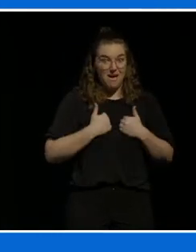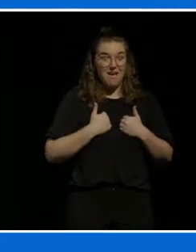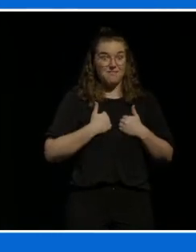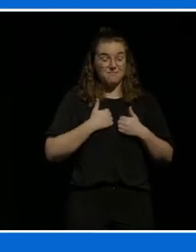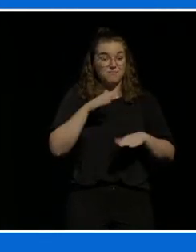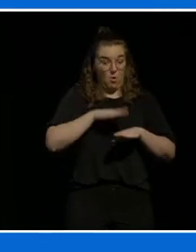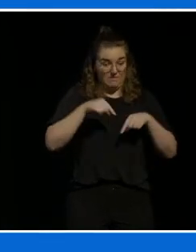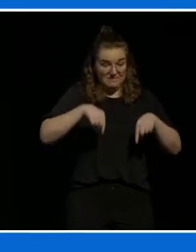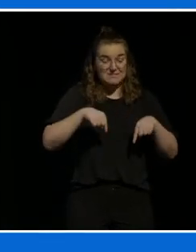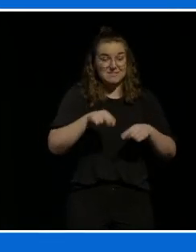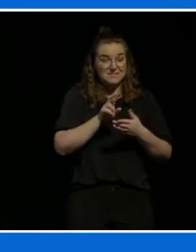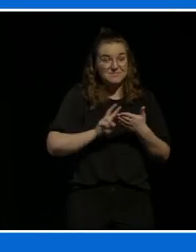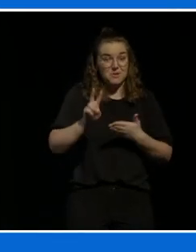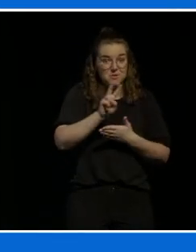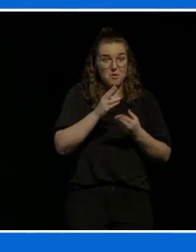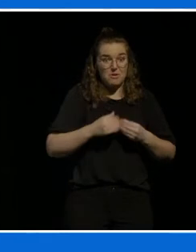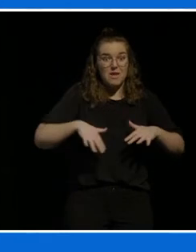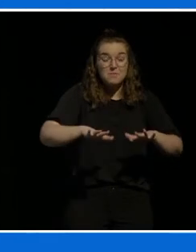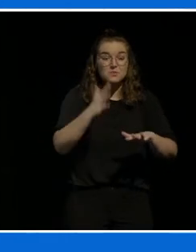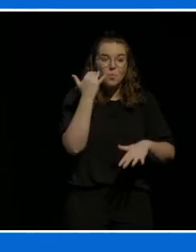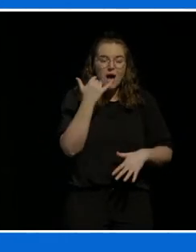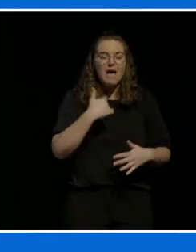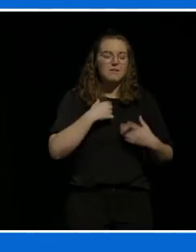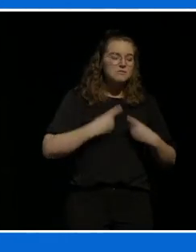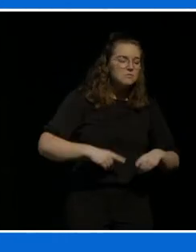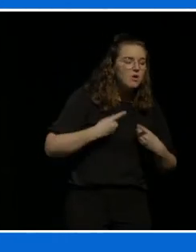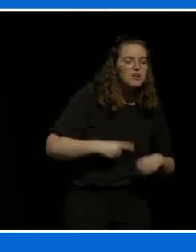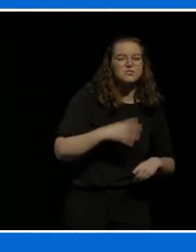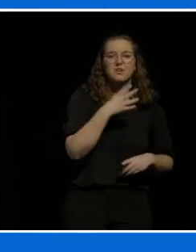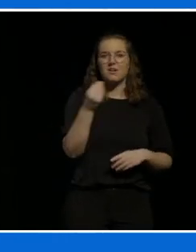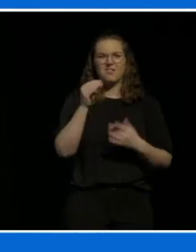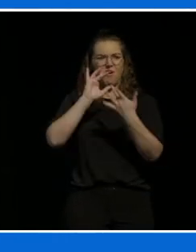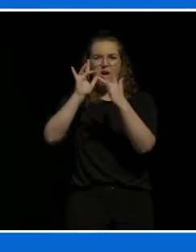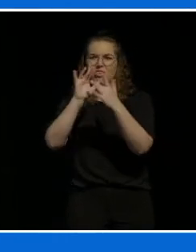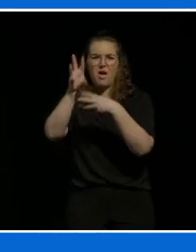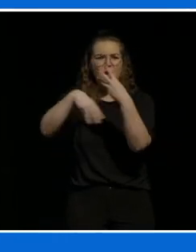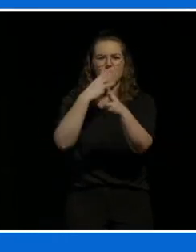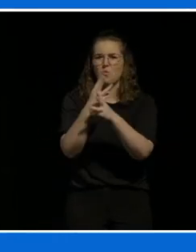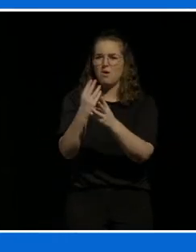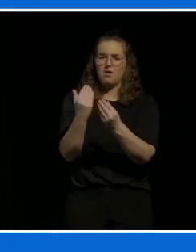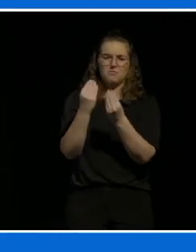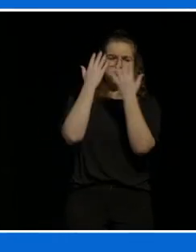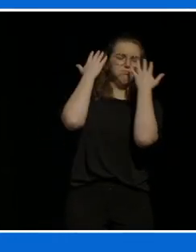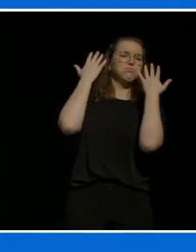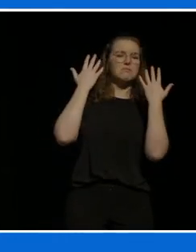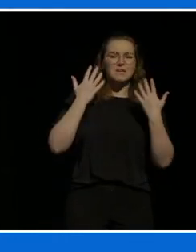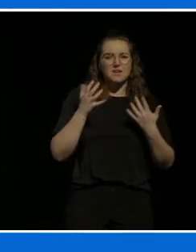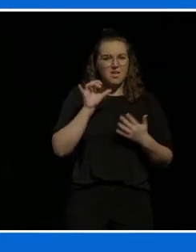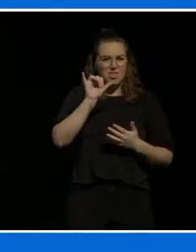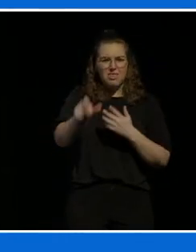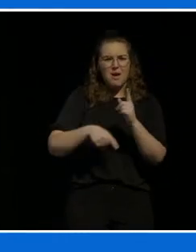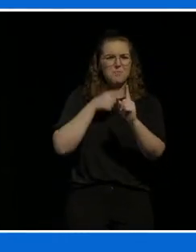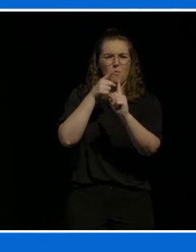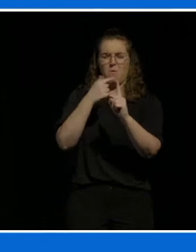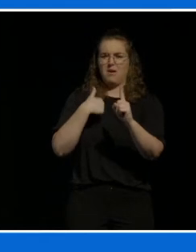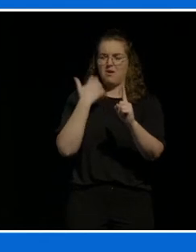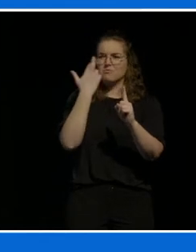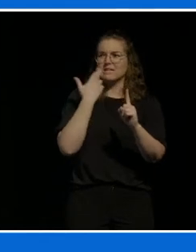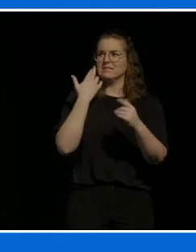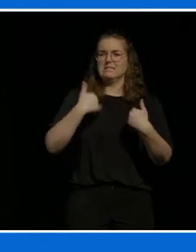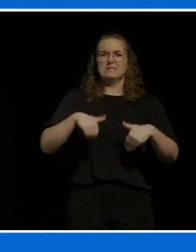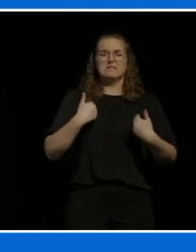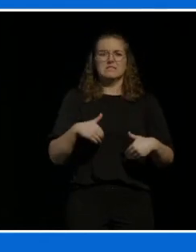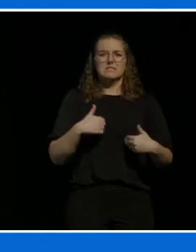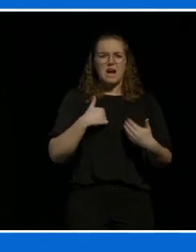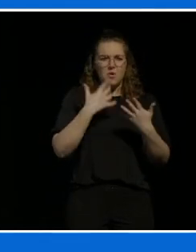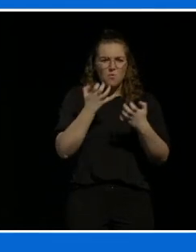with depression in the digital world. So I made it my mission at that critical turning point as a student to be a part